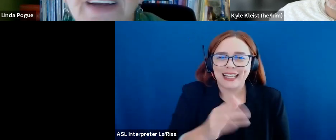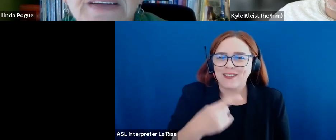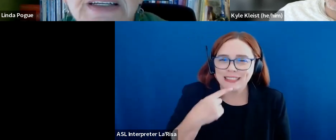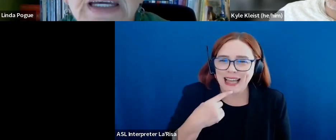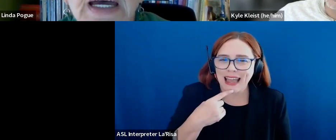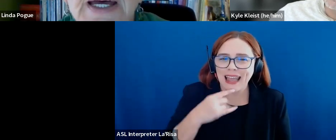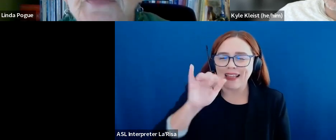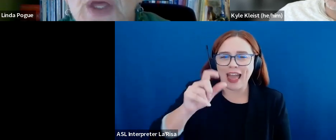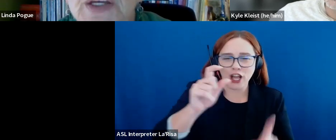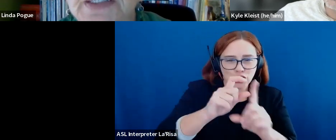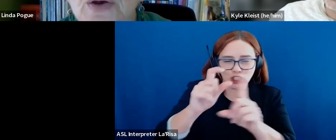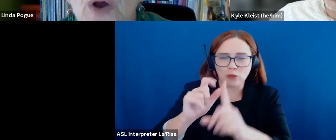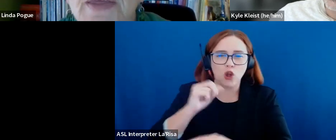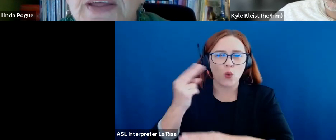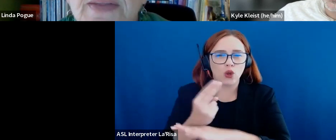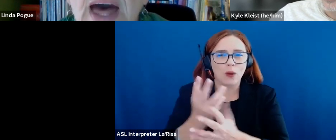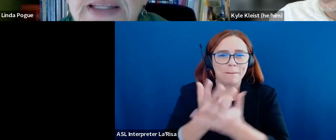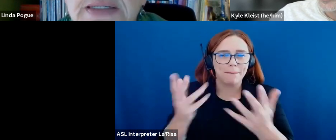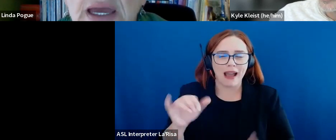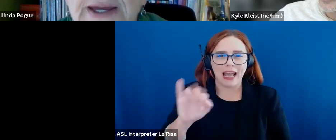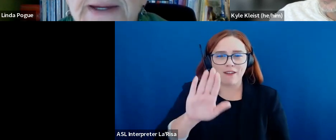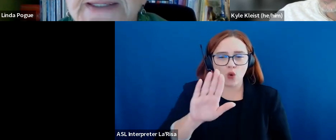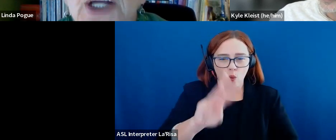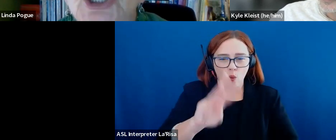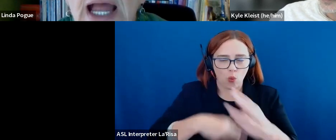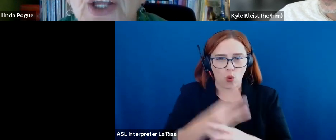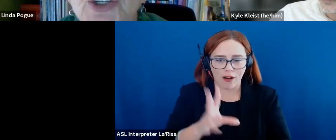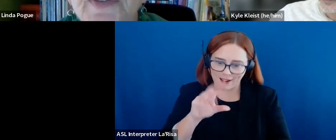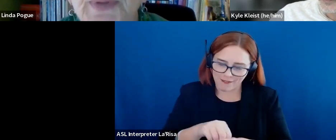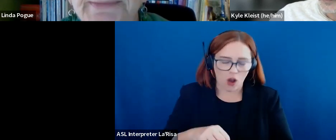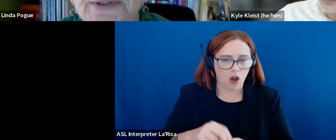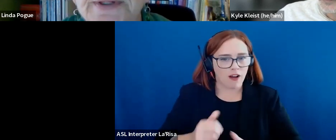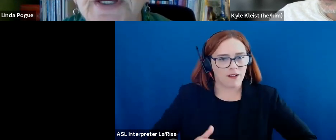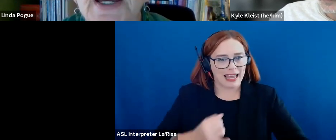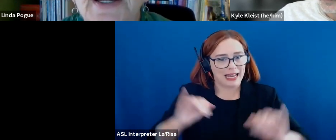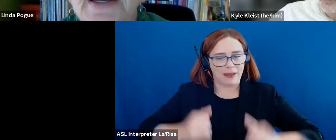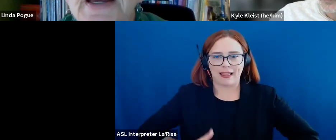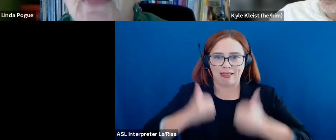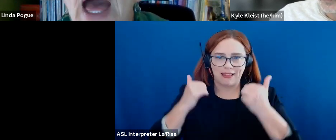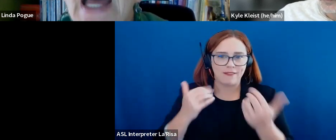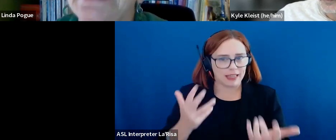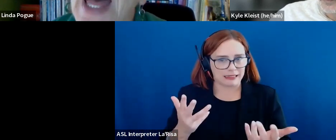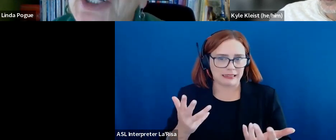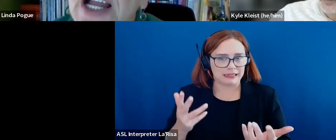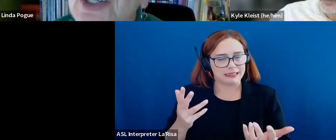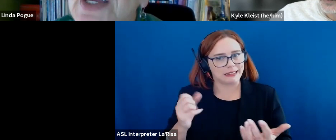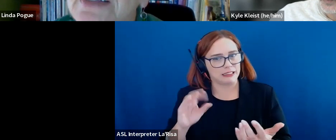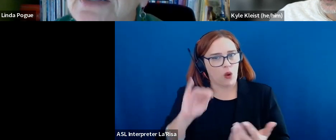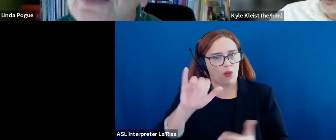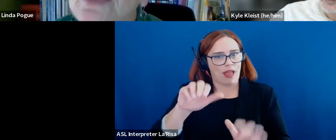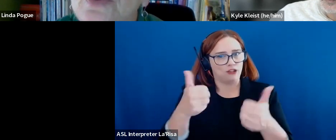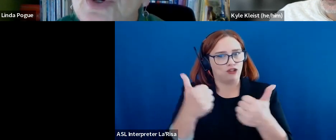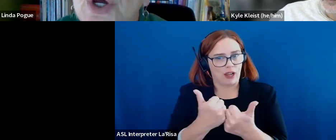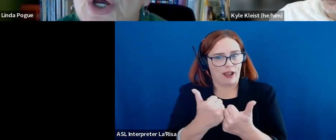not IL. So I think that is a challenge for people. And it's our challenge